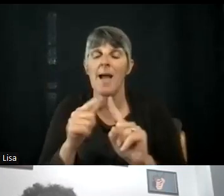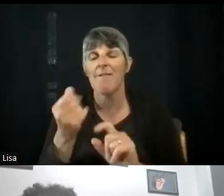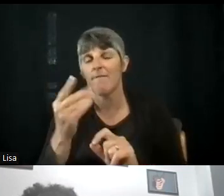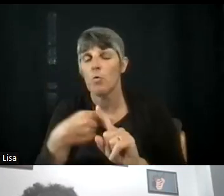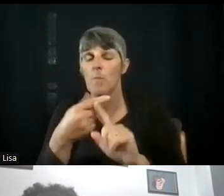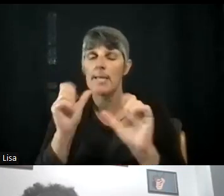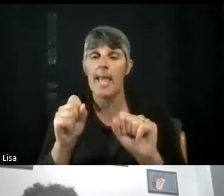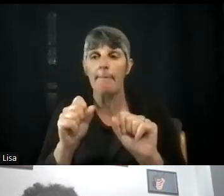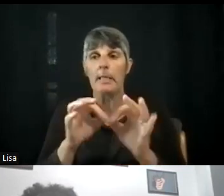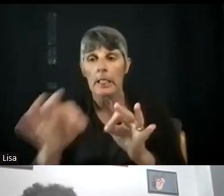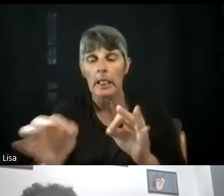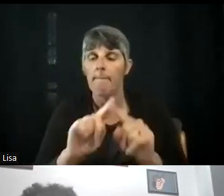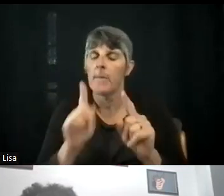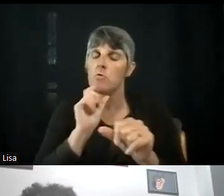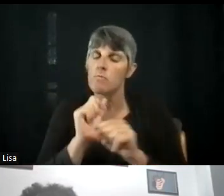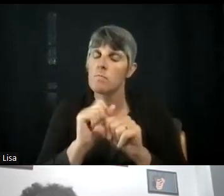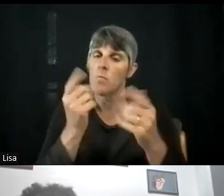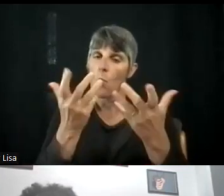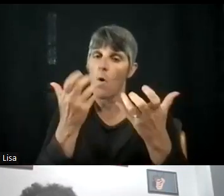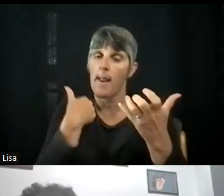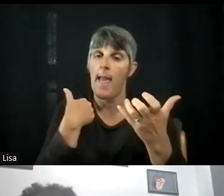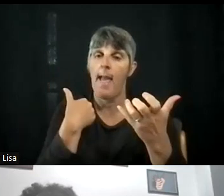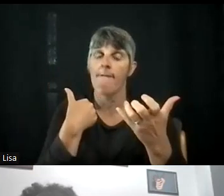that can be at the latest, but we really try to have,